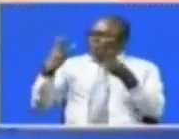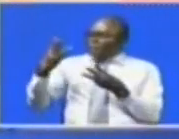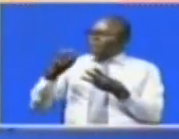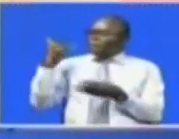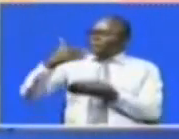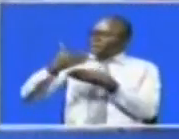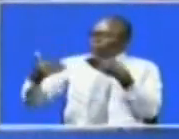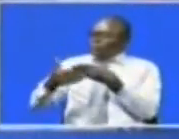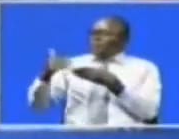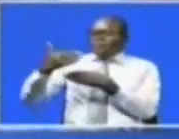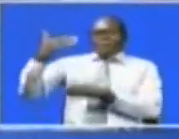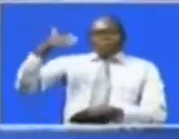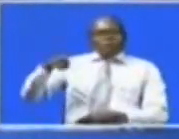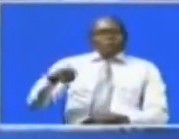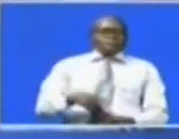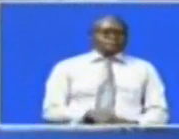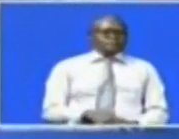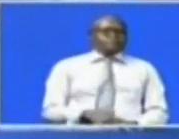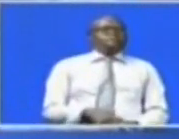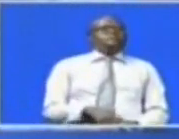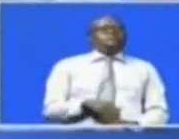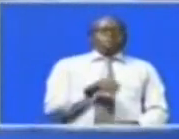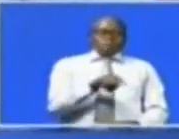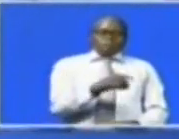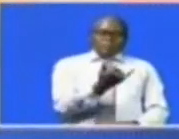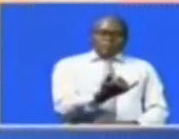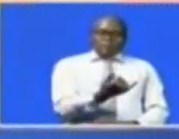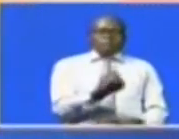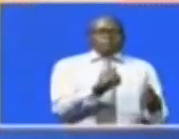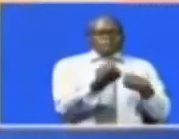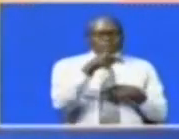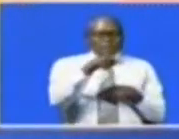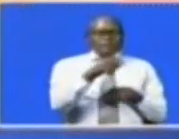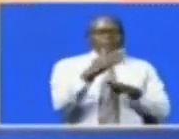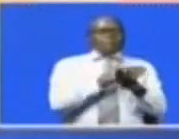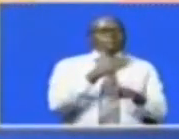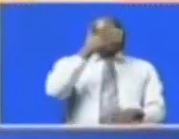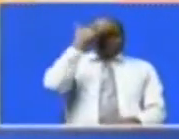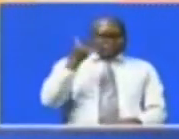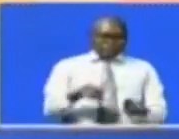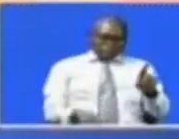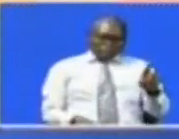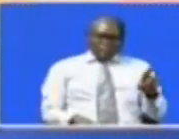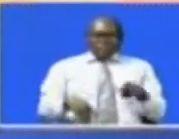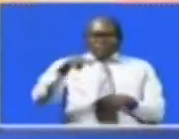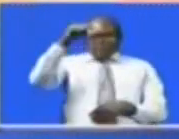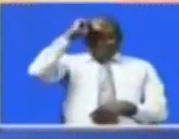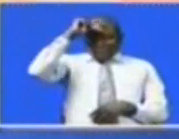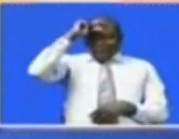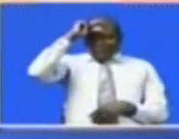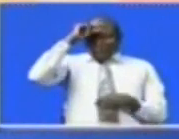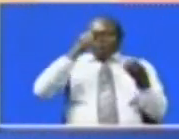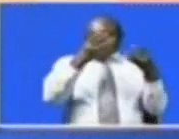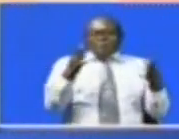should we start talking about it again? Yes, I think we shall talk about it, but let me speak this one before I forget. Mm. One, the government has put in